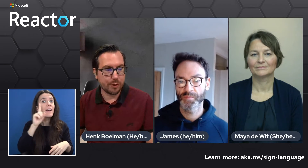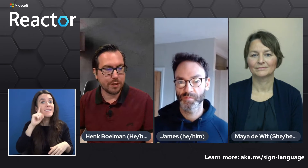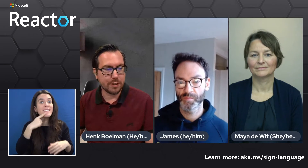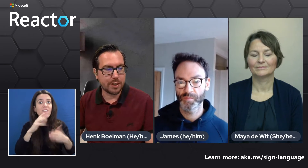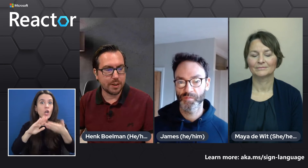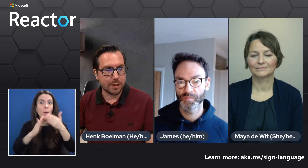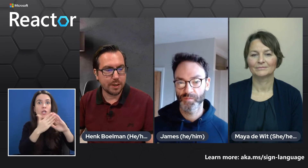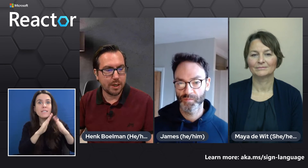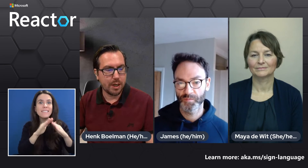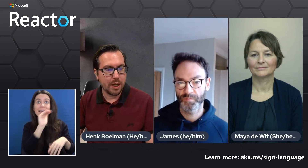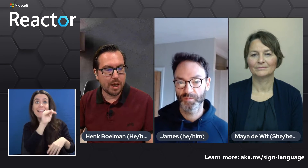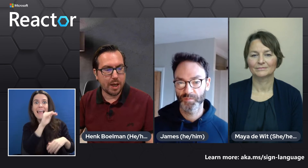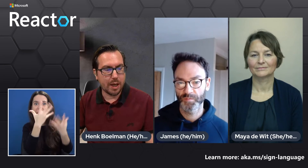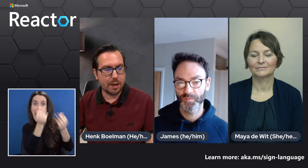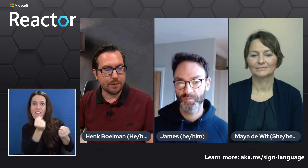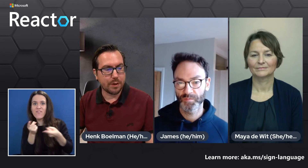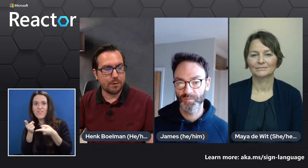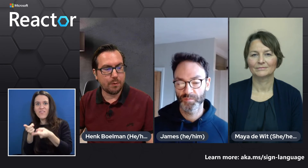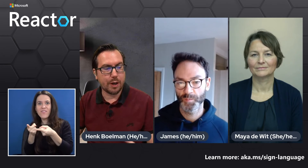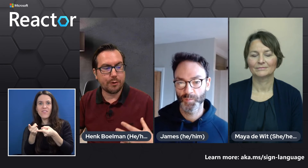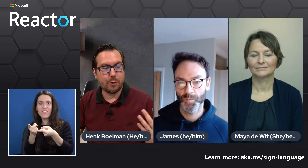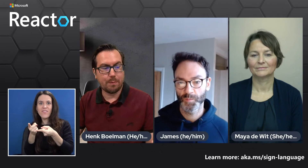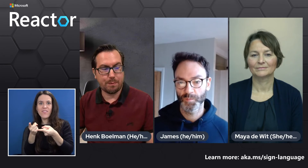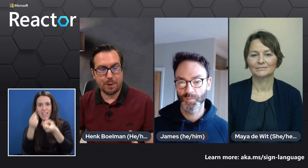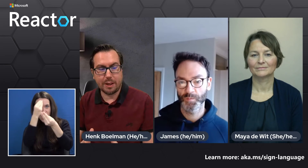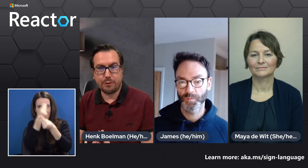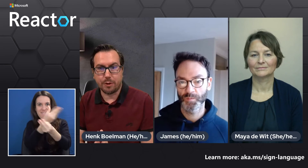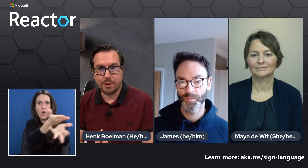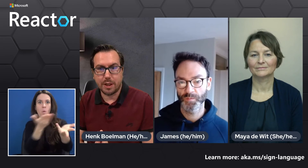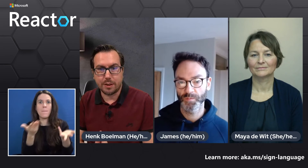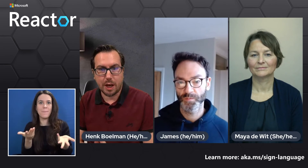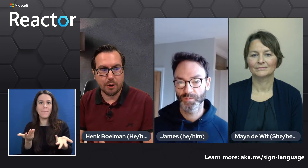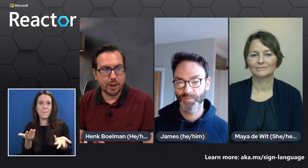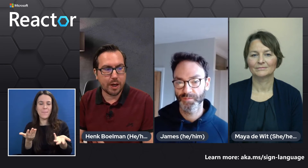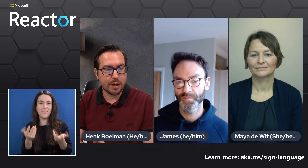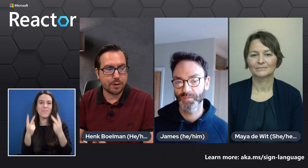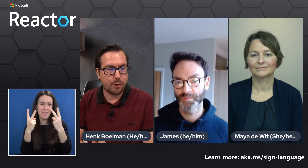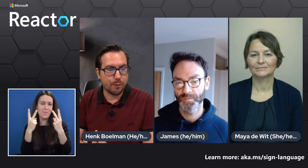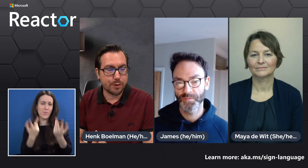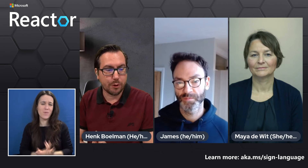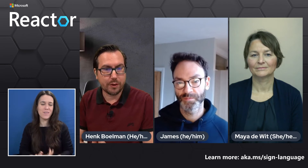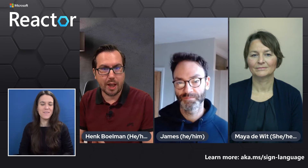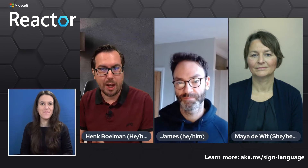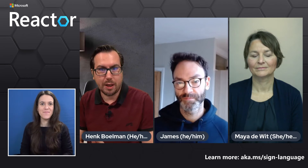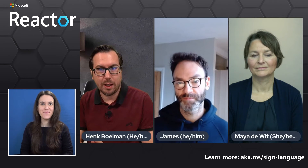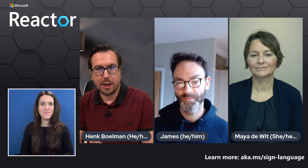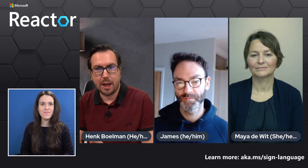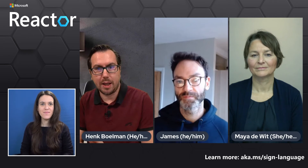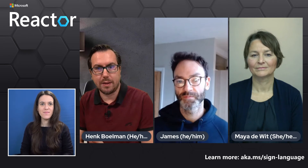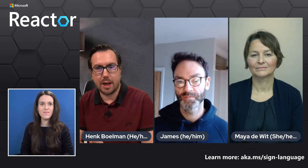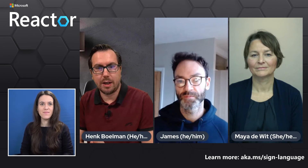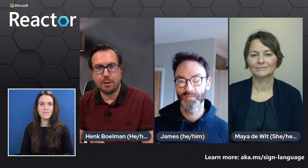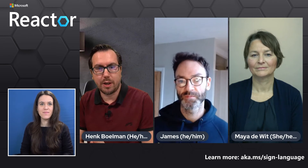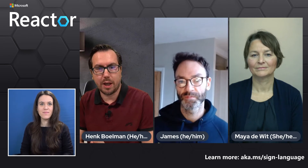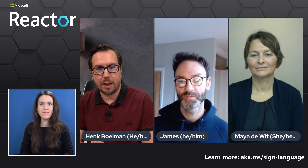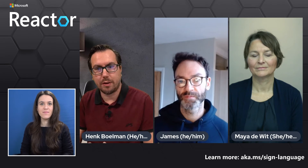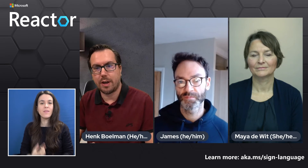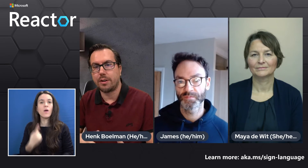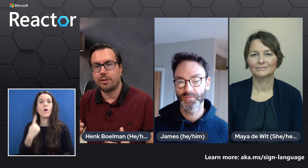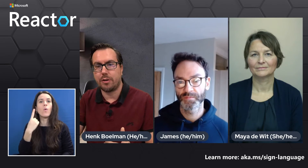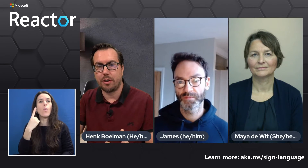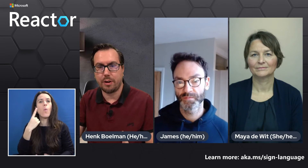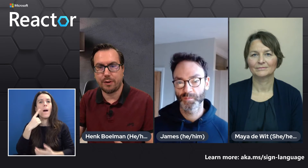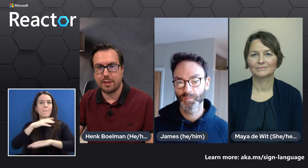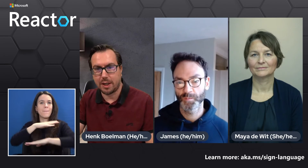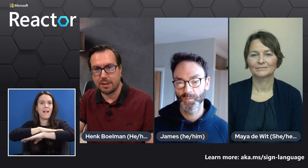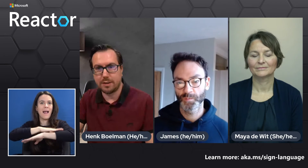for who it is intended. And one of the platforms that is out there is comps.tech, and there you can